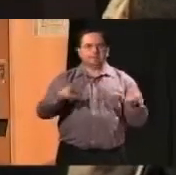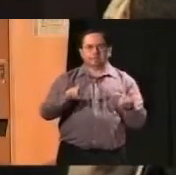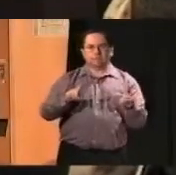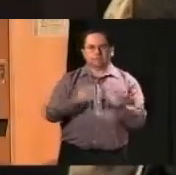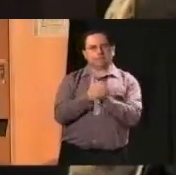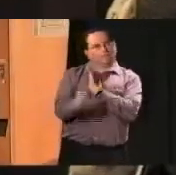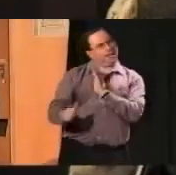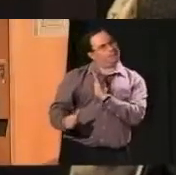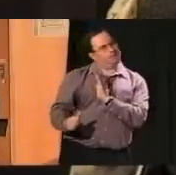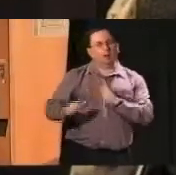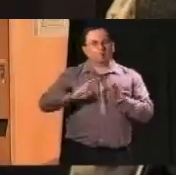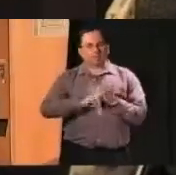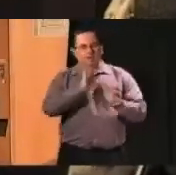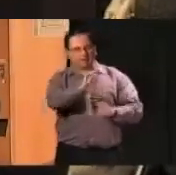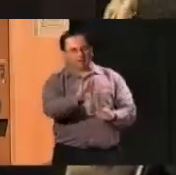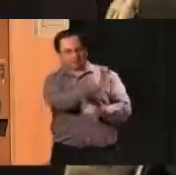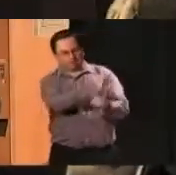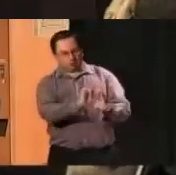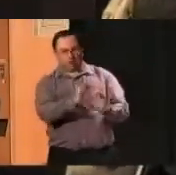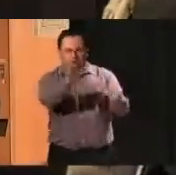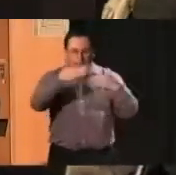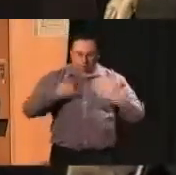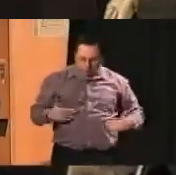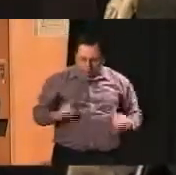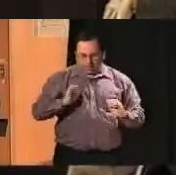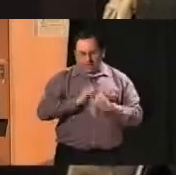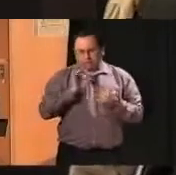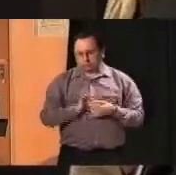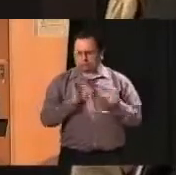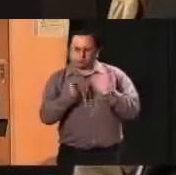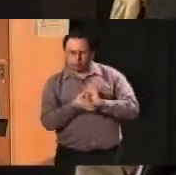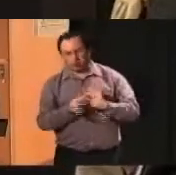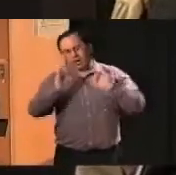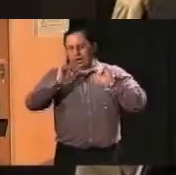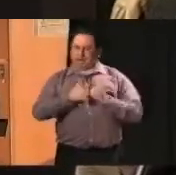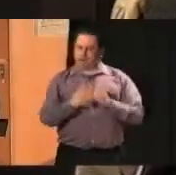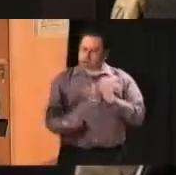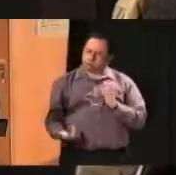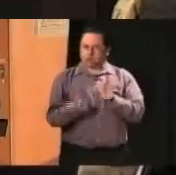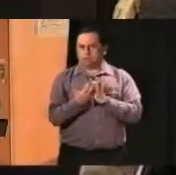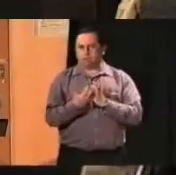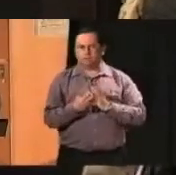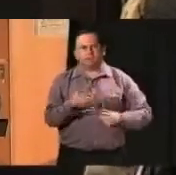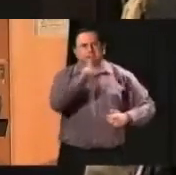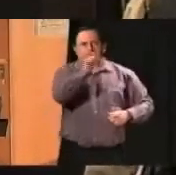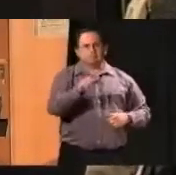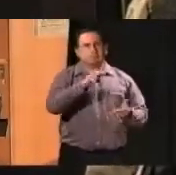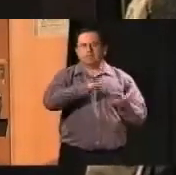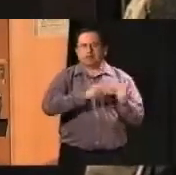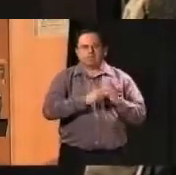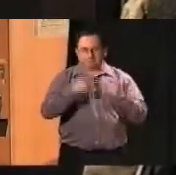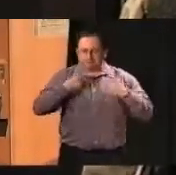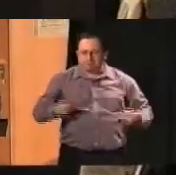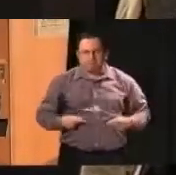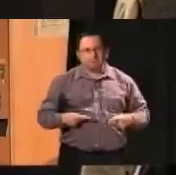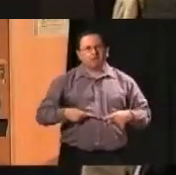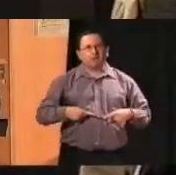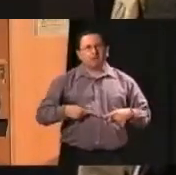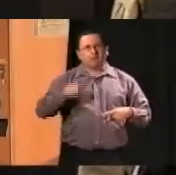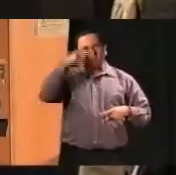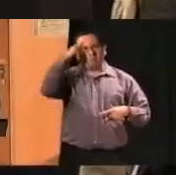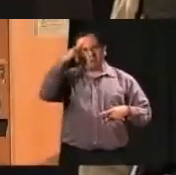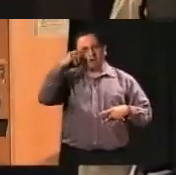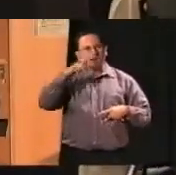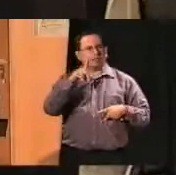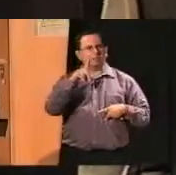to interpret your situation. A disorder or a disability is not defined by having a physical or neurological difference. It's not defined